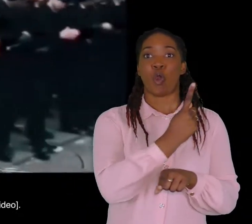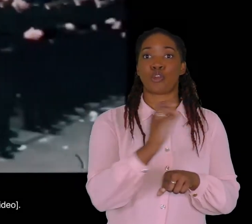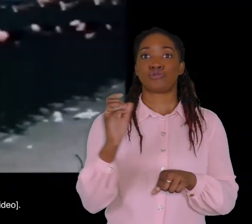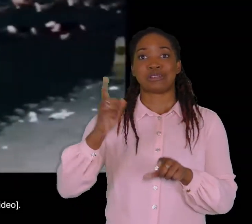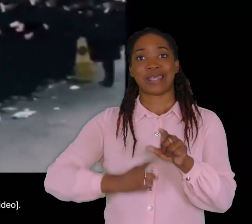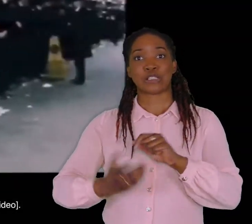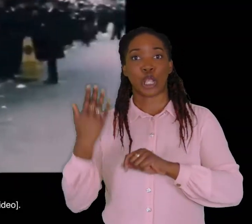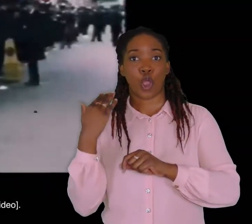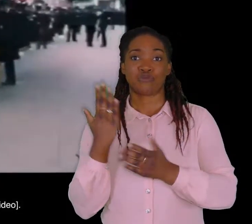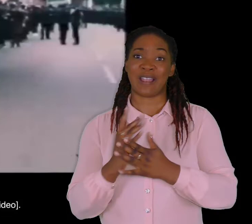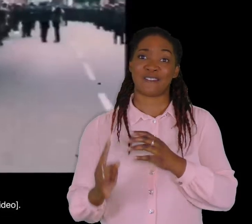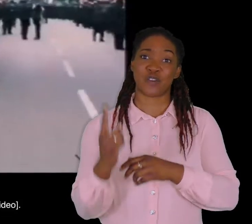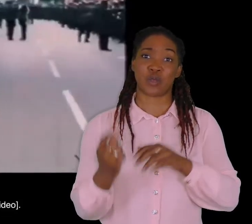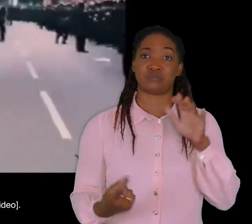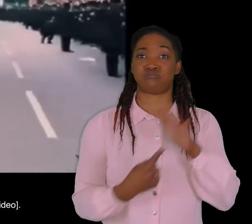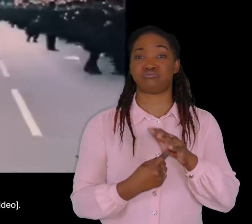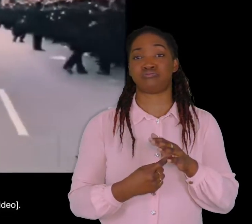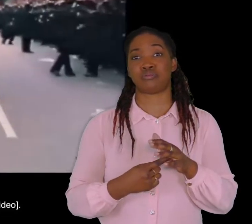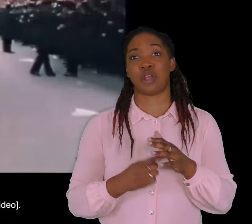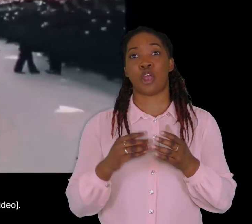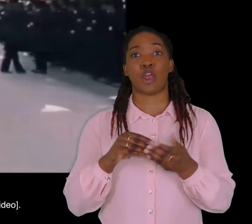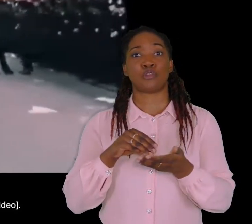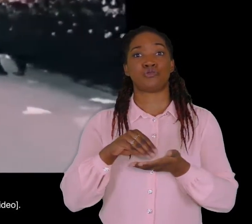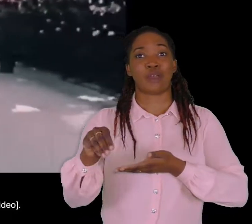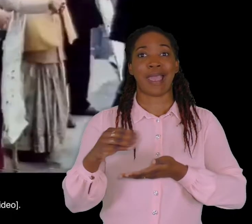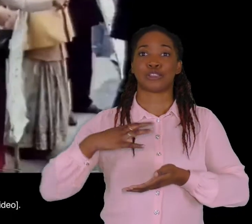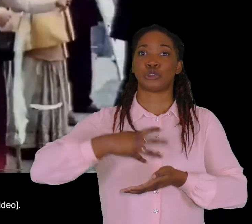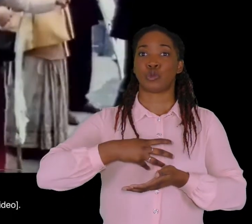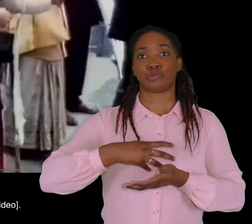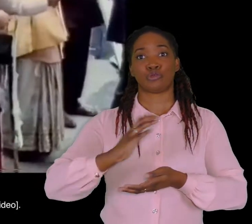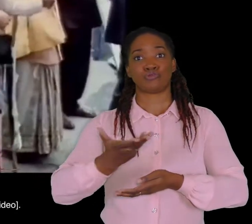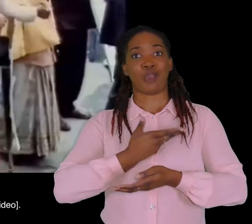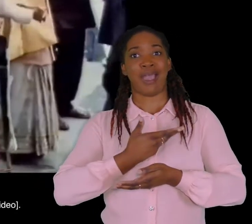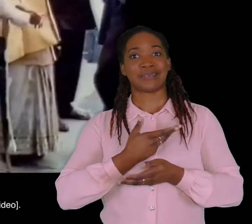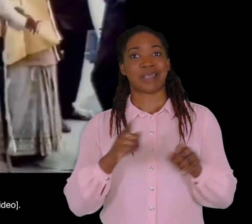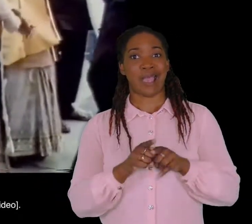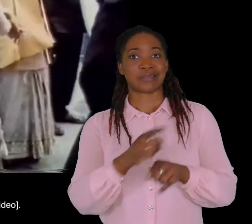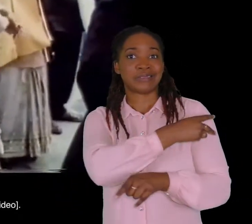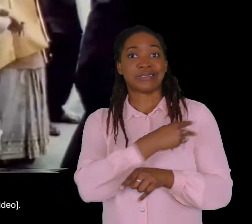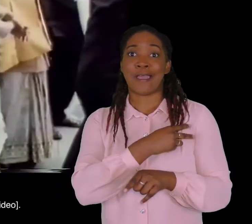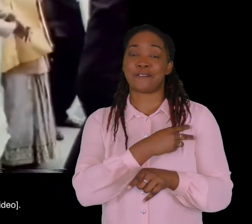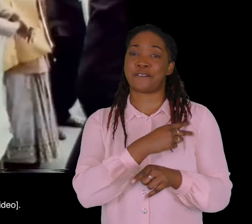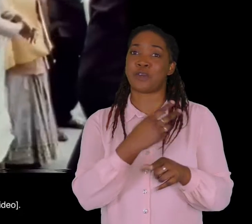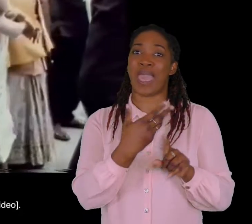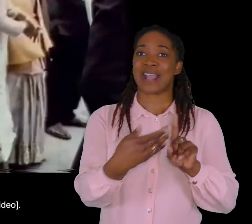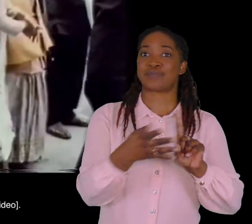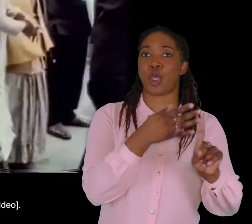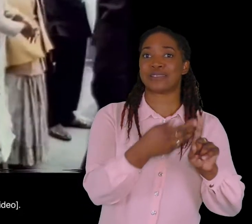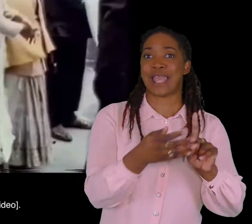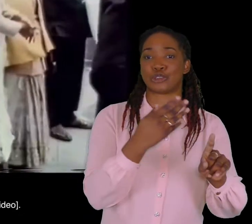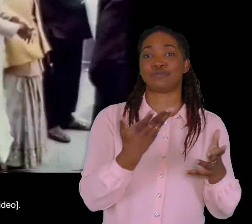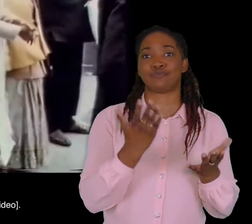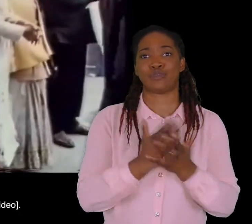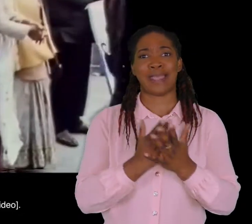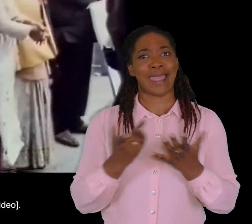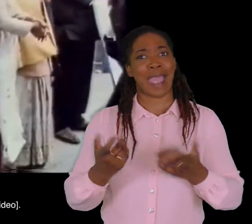ago. First and foremost, it's about trade union rights, but it's also about the exploitation of immigrant workers in this country. Let me just